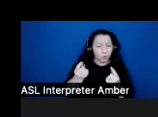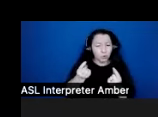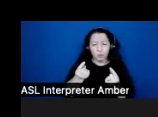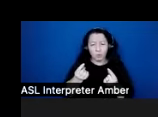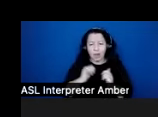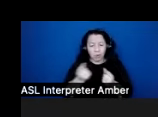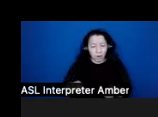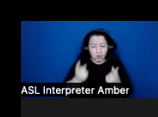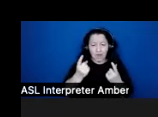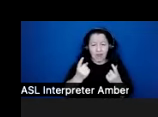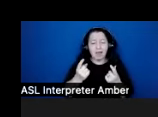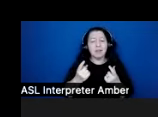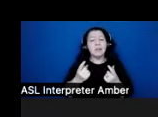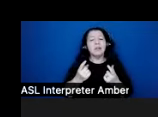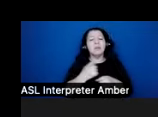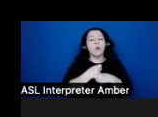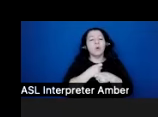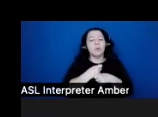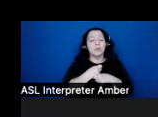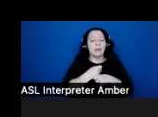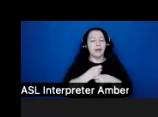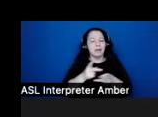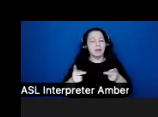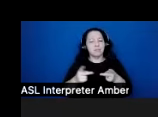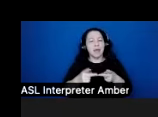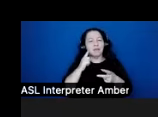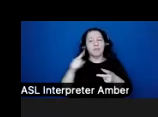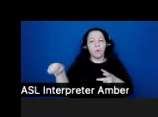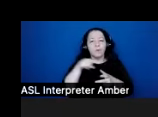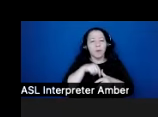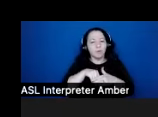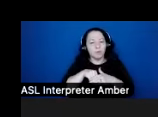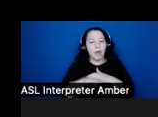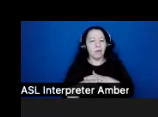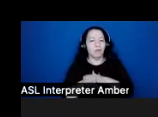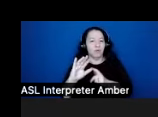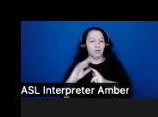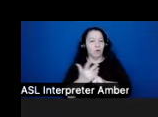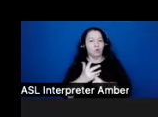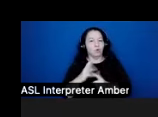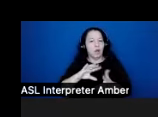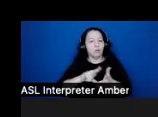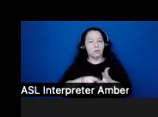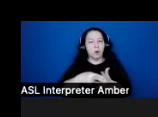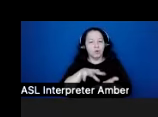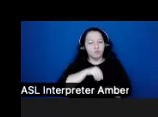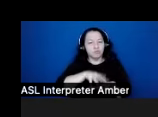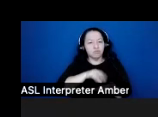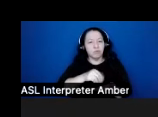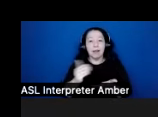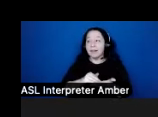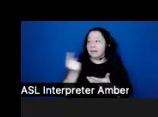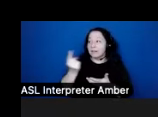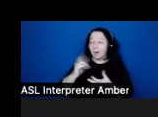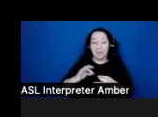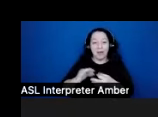entry points for people to get involved in the movement. Even if that's that, again, someone had mentioned having elders come in, right,